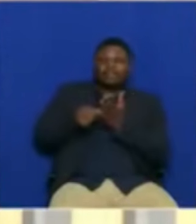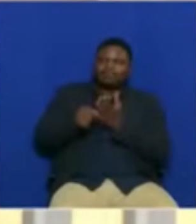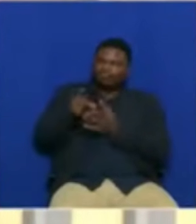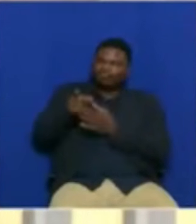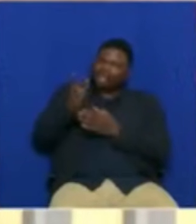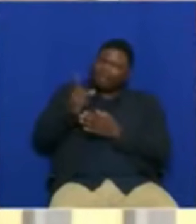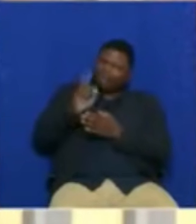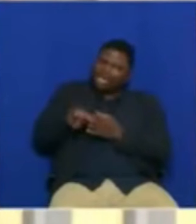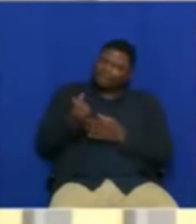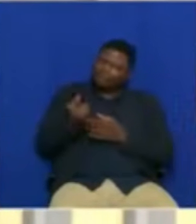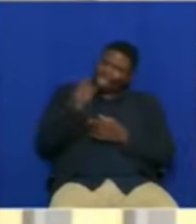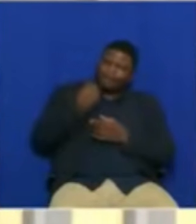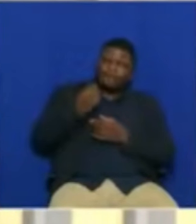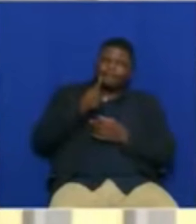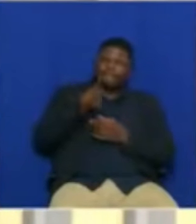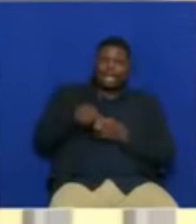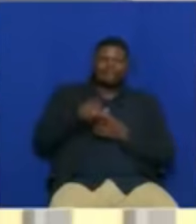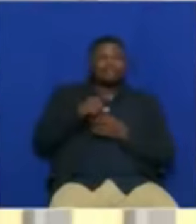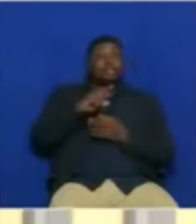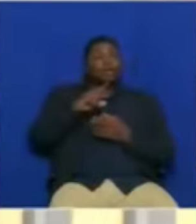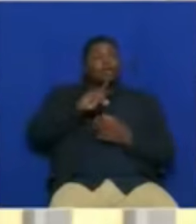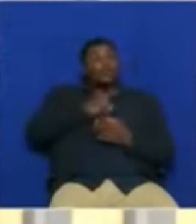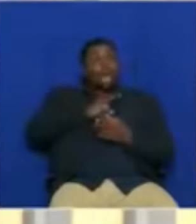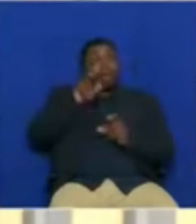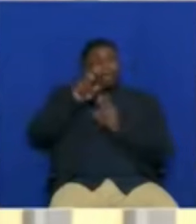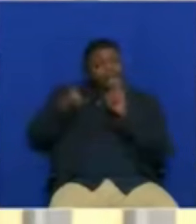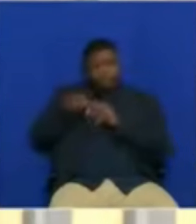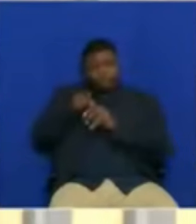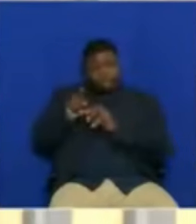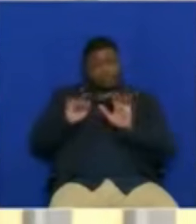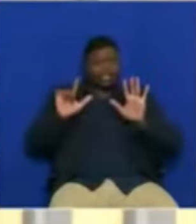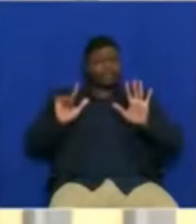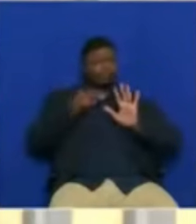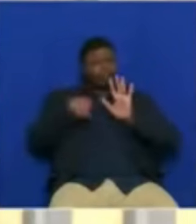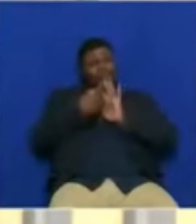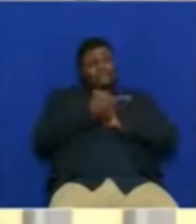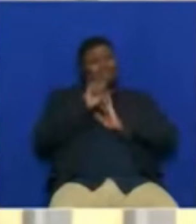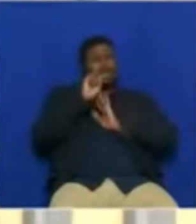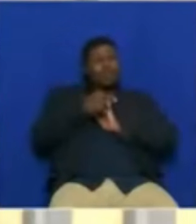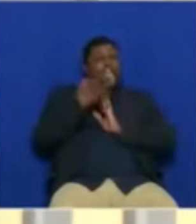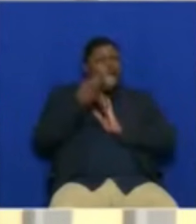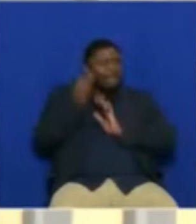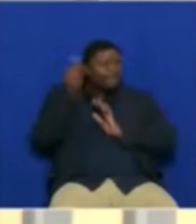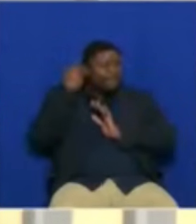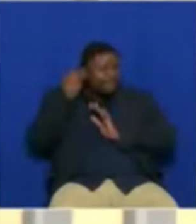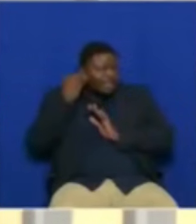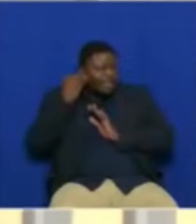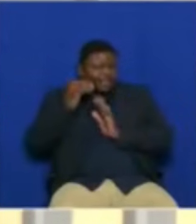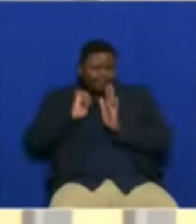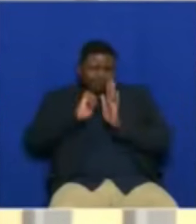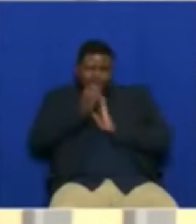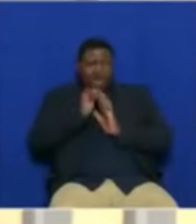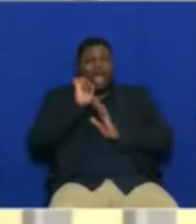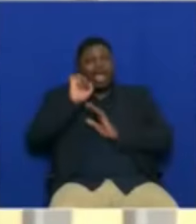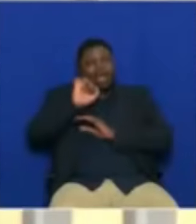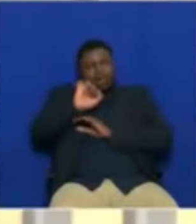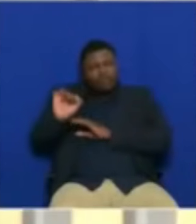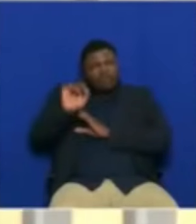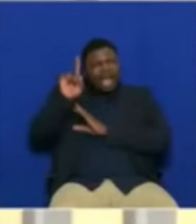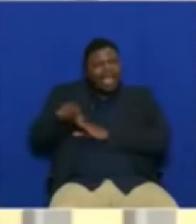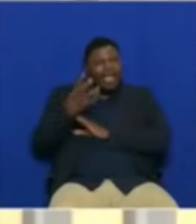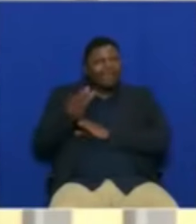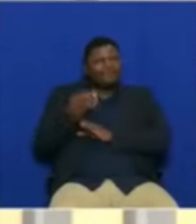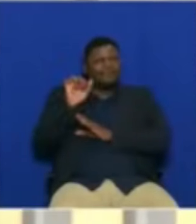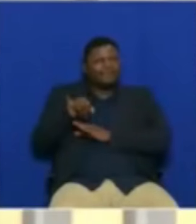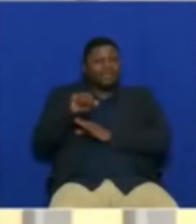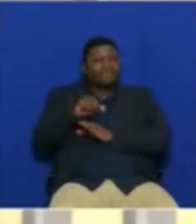person's details? And I ask you this because the SAPS has got a policy position